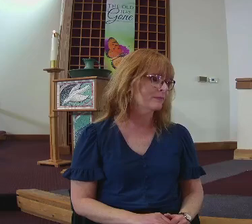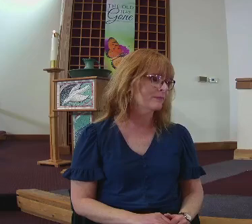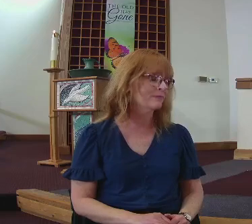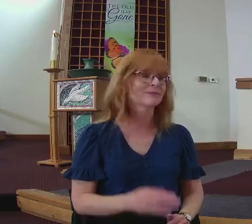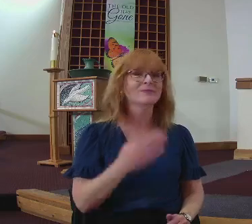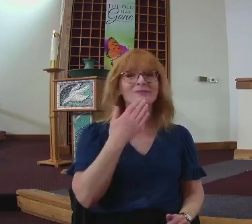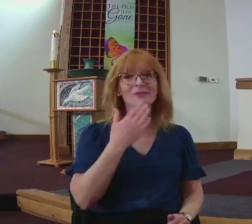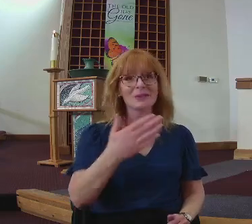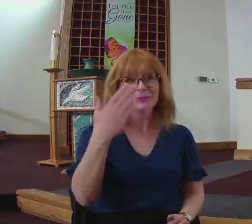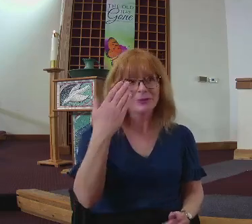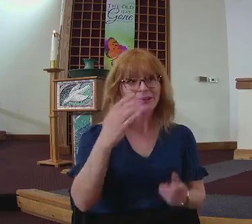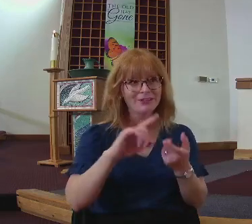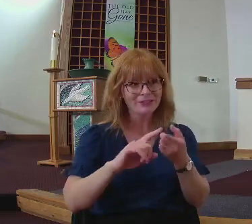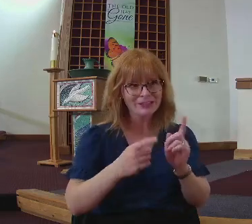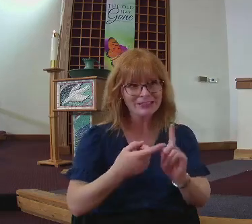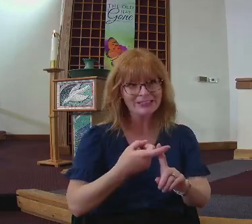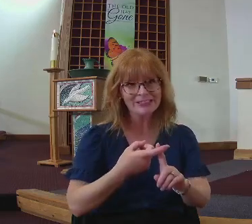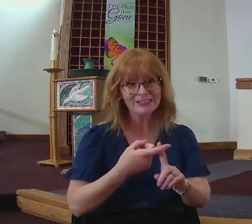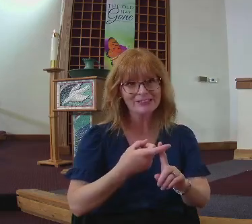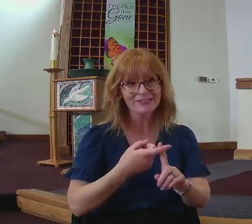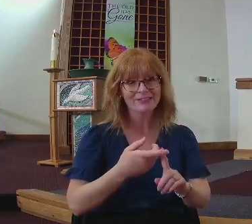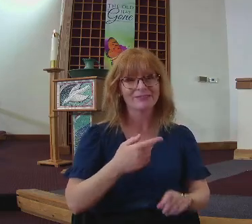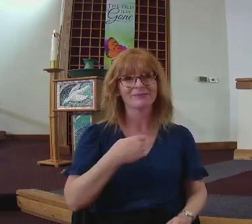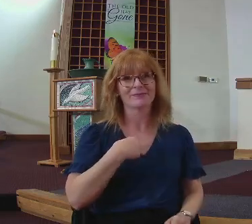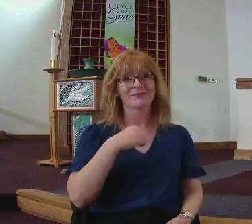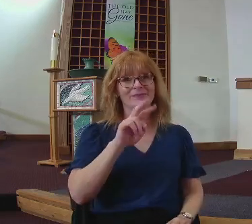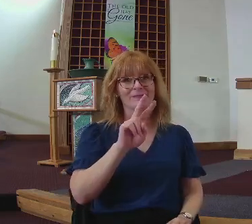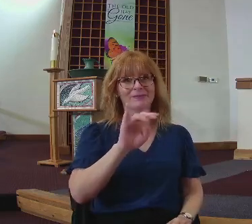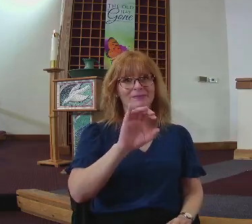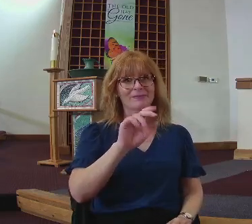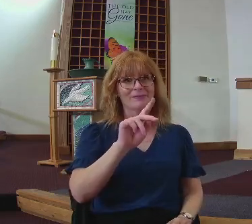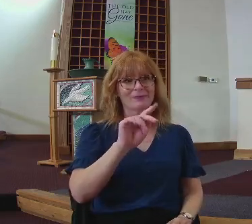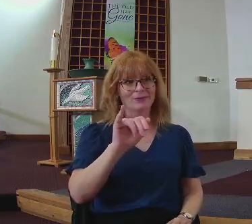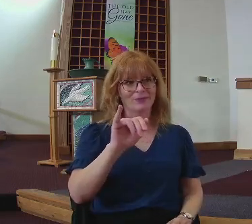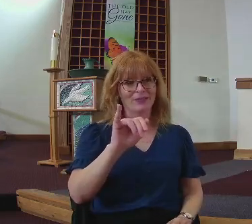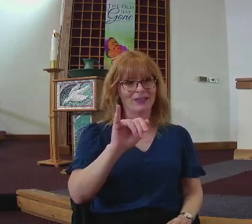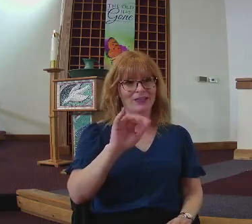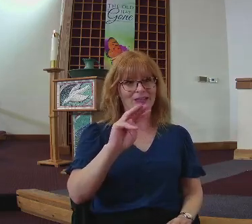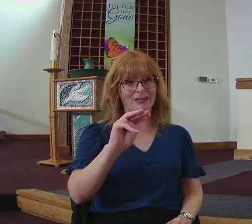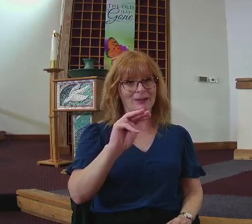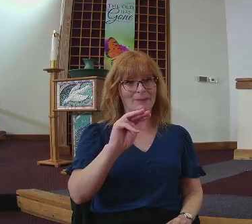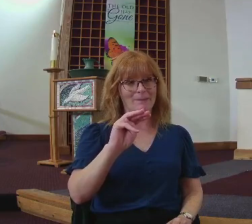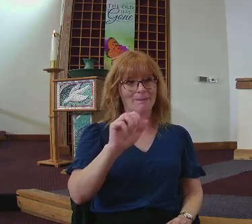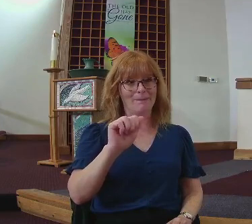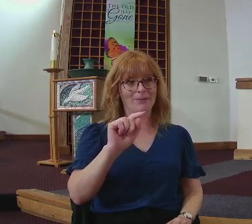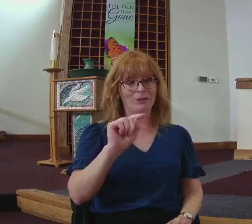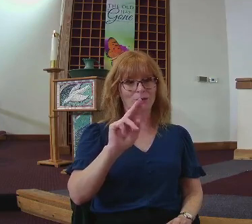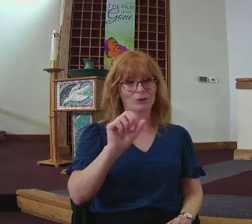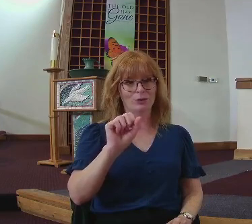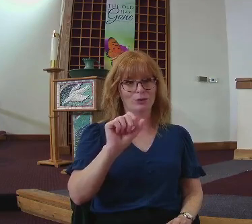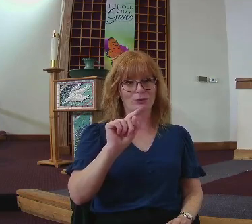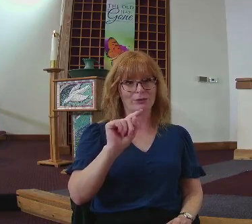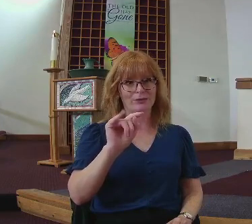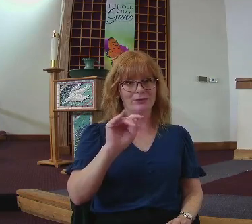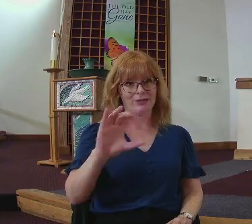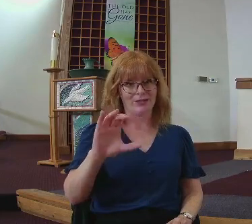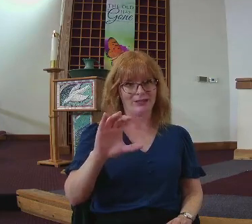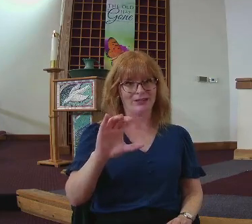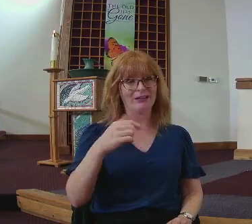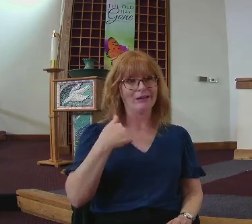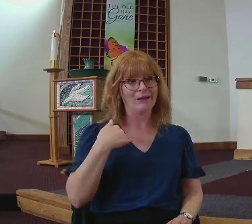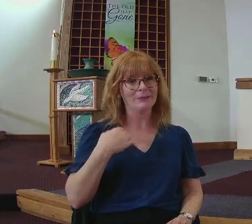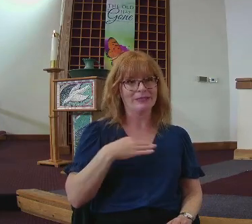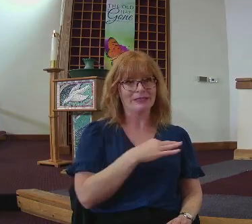Good morning, friends. My name is Vicki Matusik, and I am a member of the staff here. And you may recall